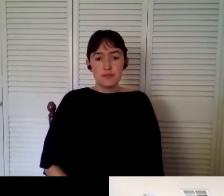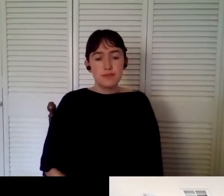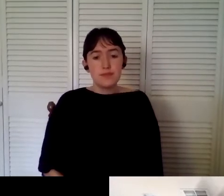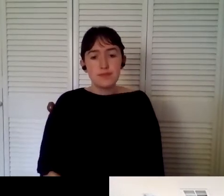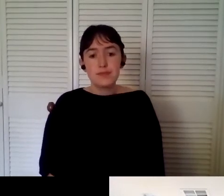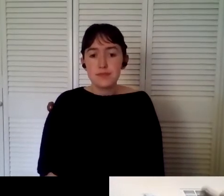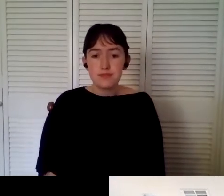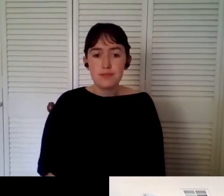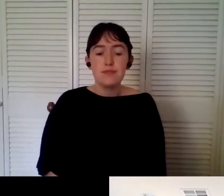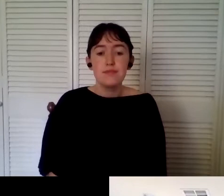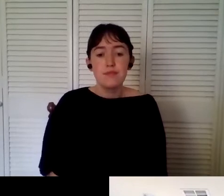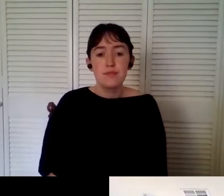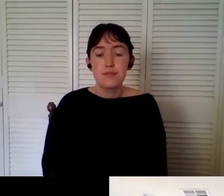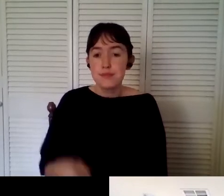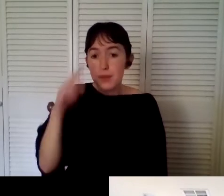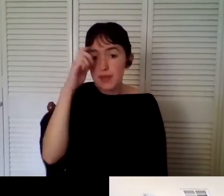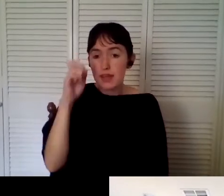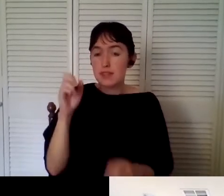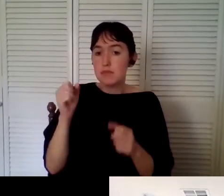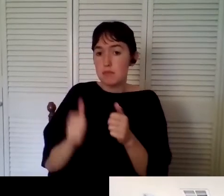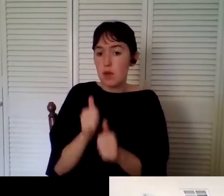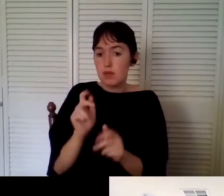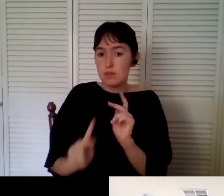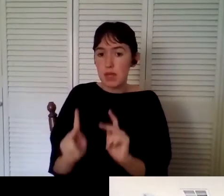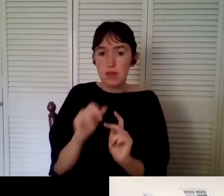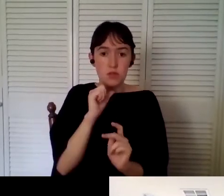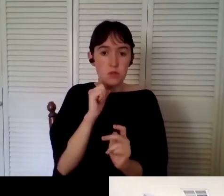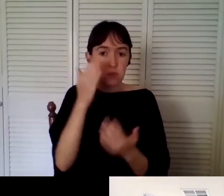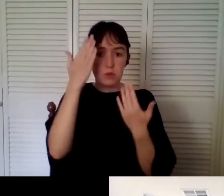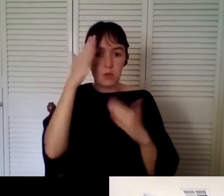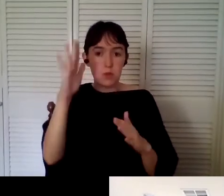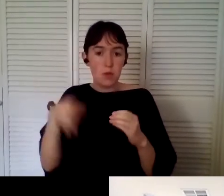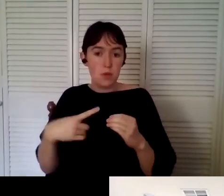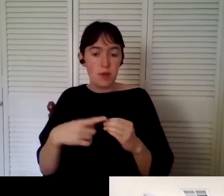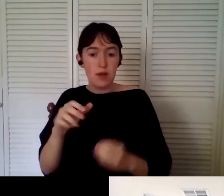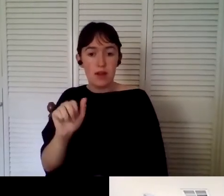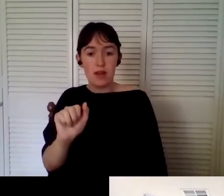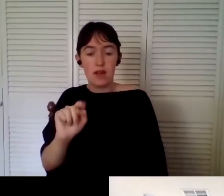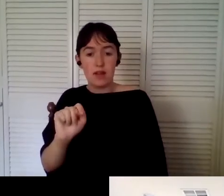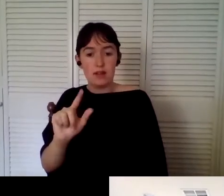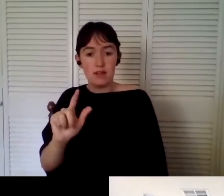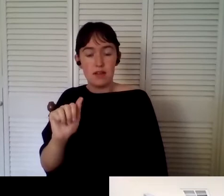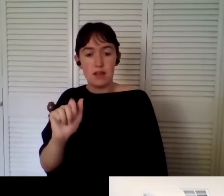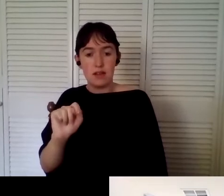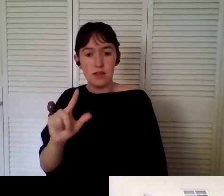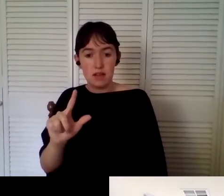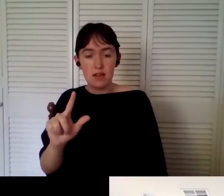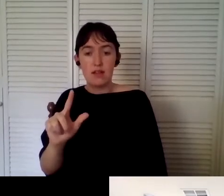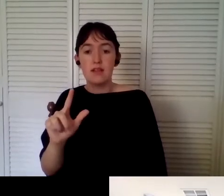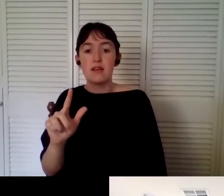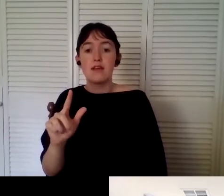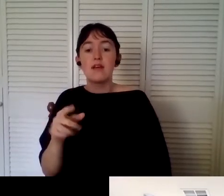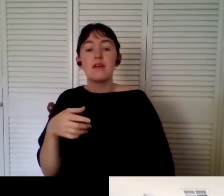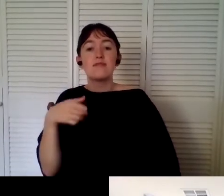about or aren't that familiar with atlatls, they mischaracterize projectile points, arrowheads, as arrowheads